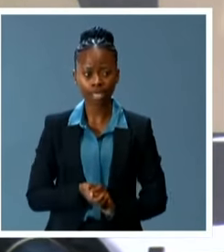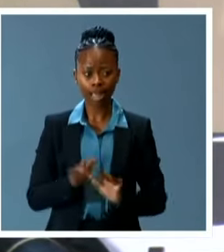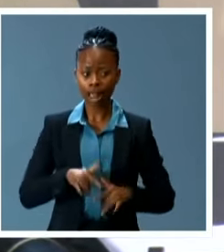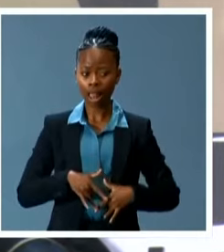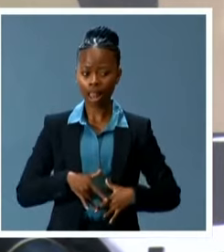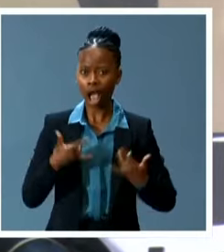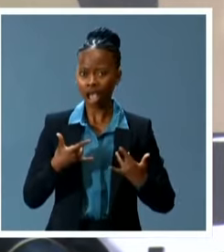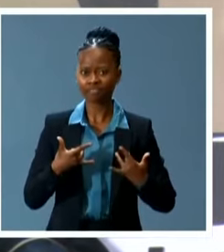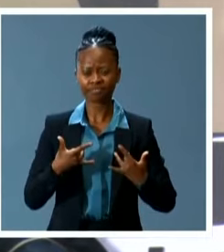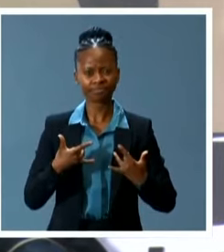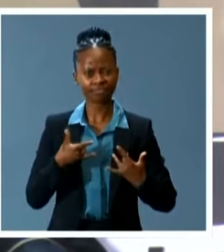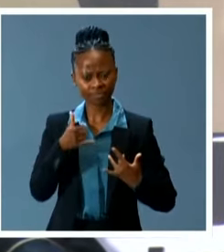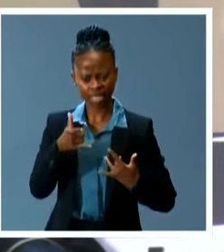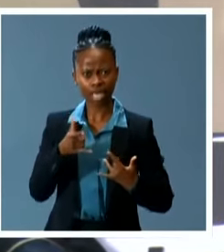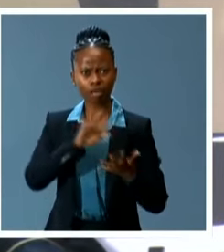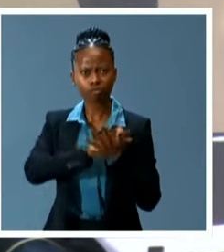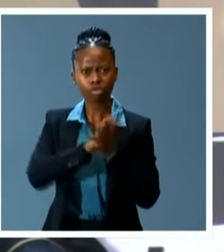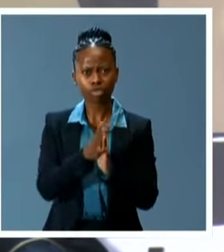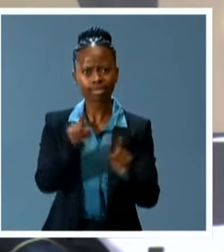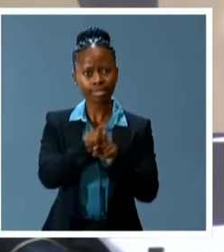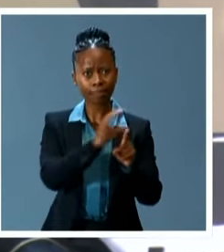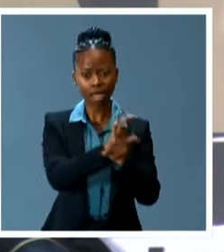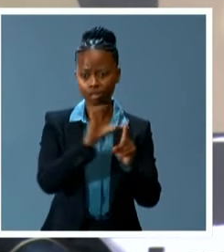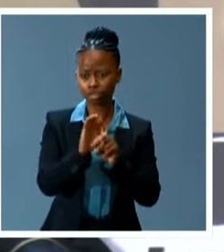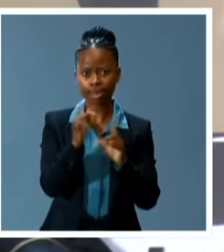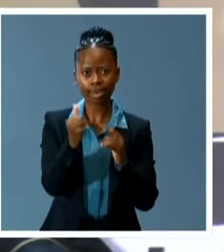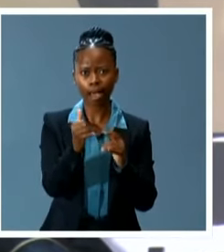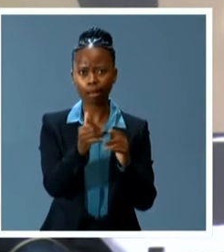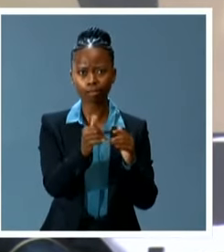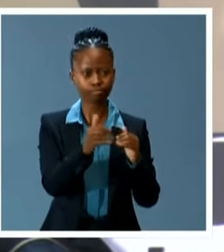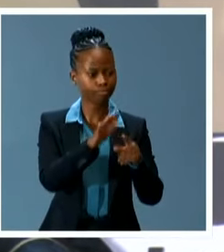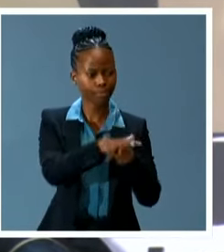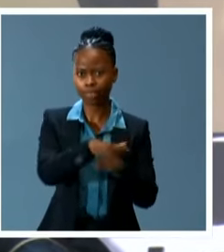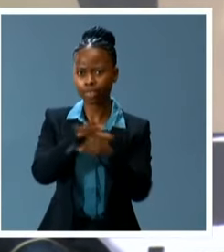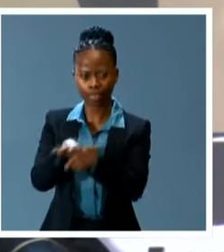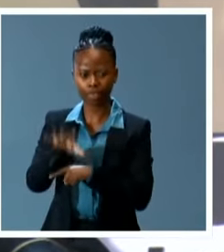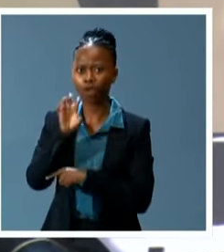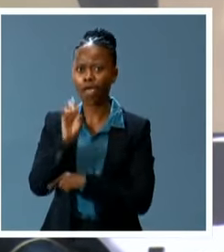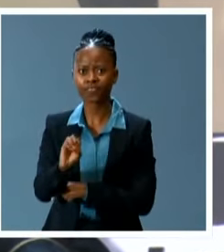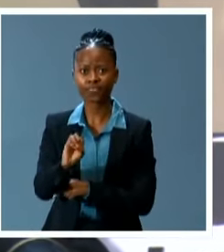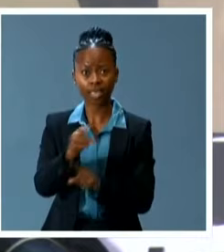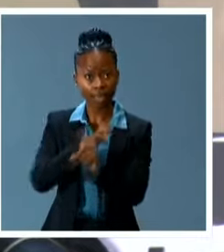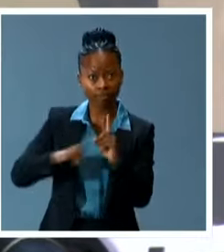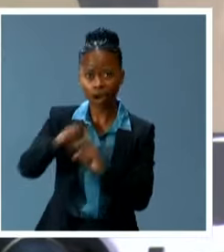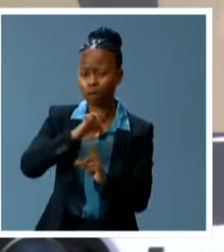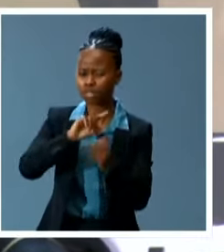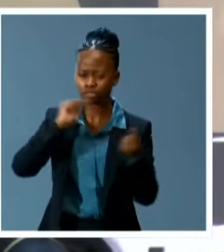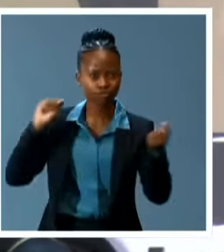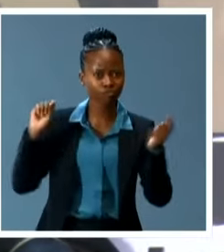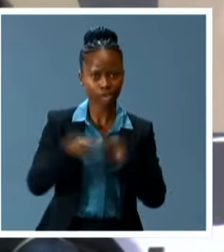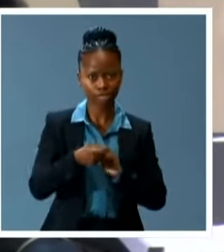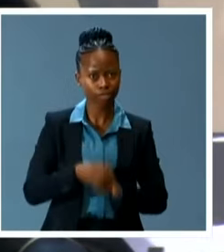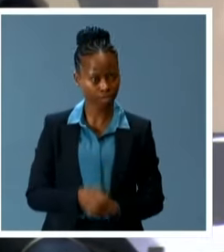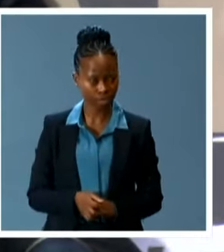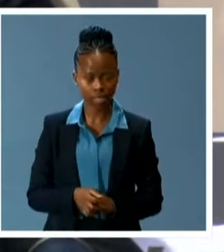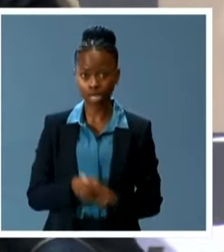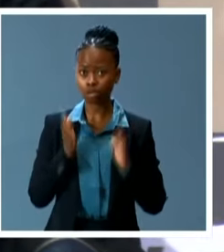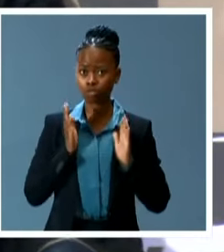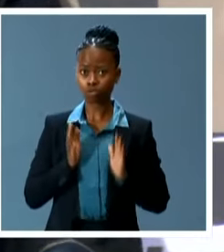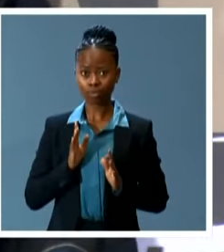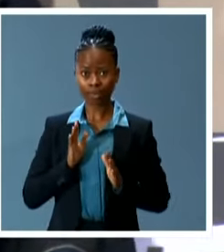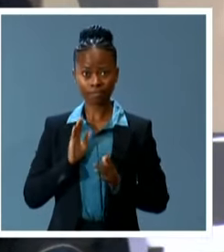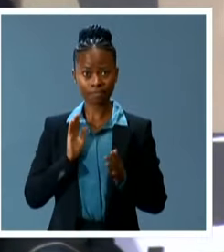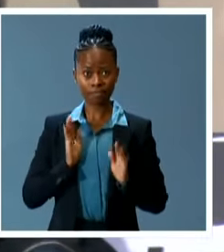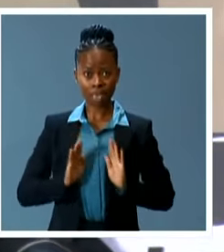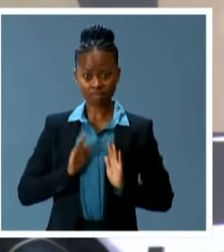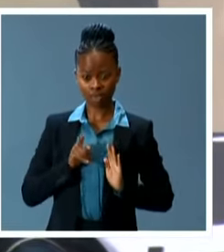more, and it is calling us to change human behaviors fundamentally. In